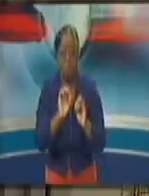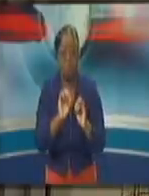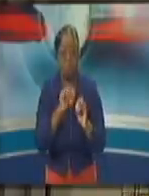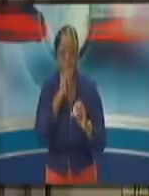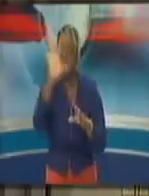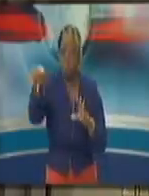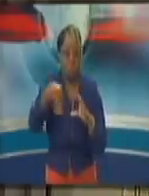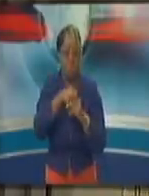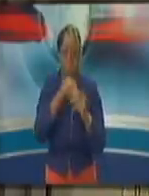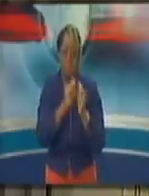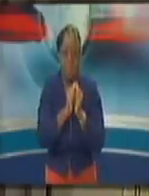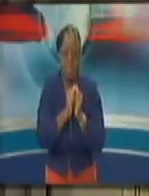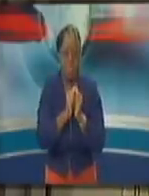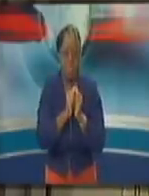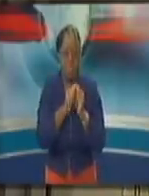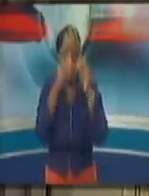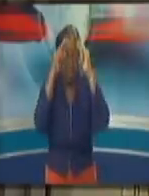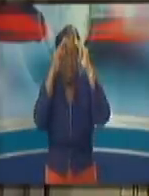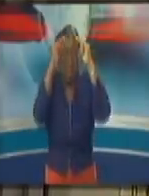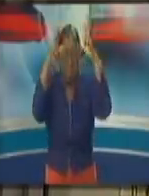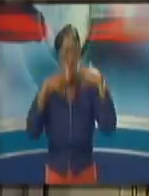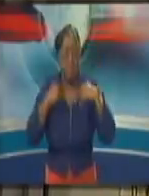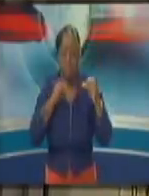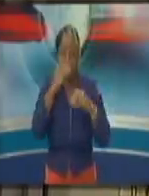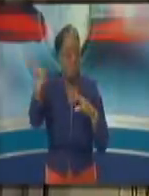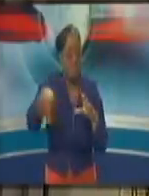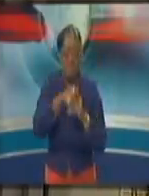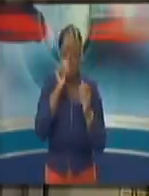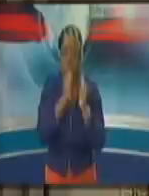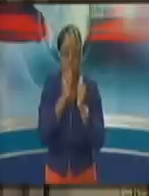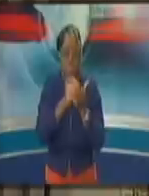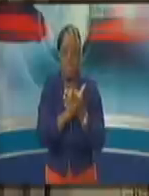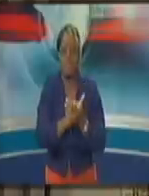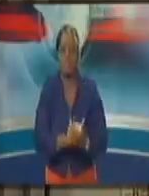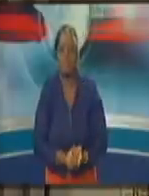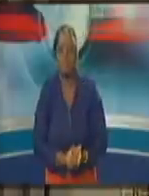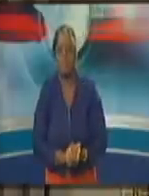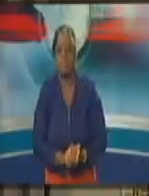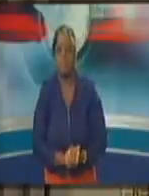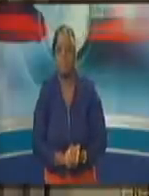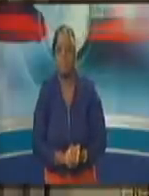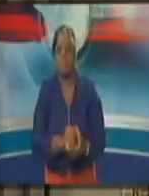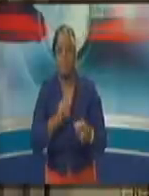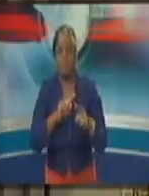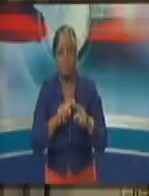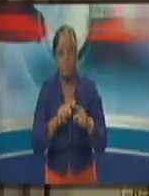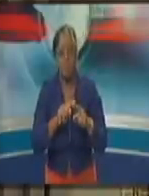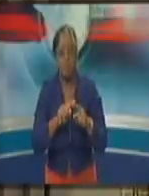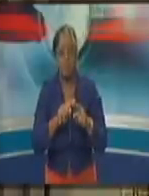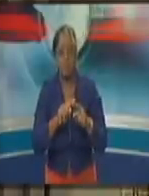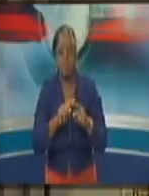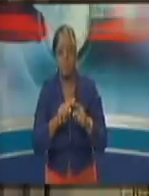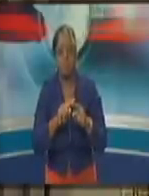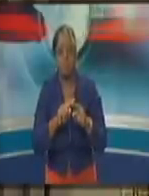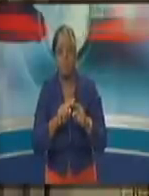this, but the Commission of Prisons has this facility under his control. I just want to